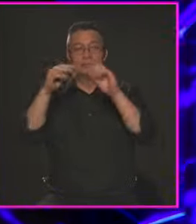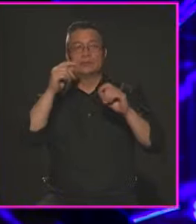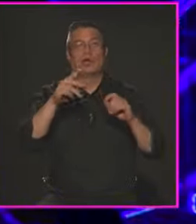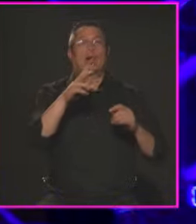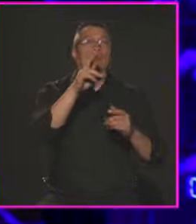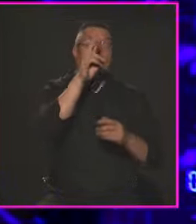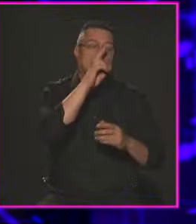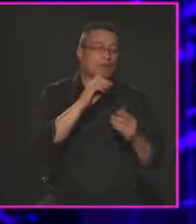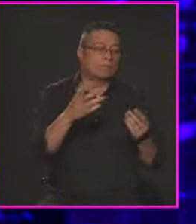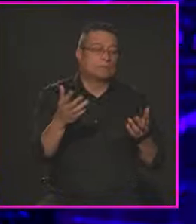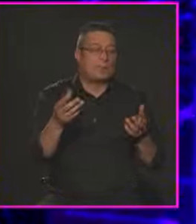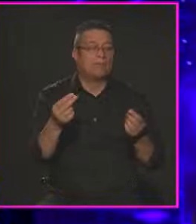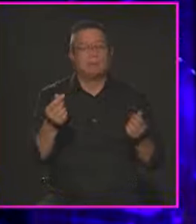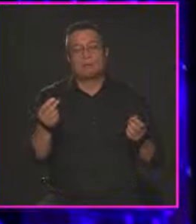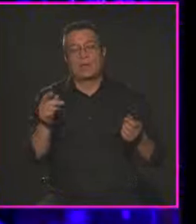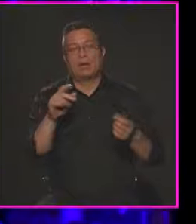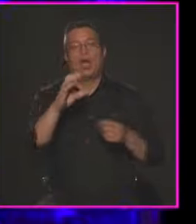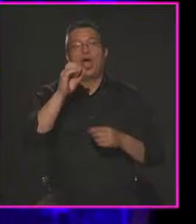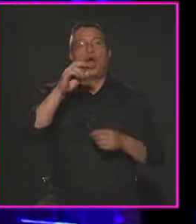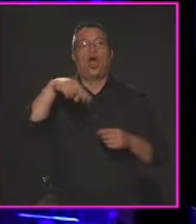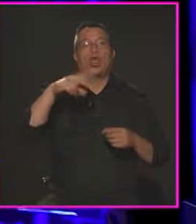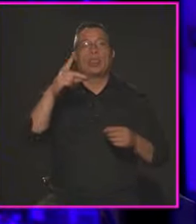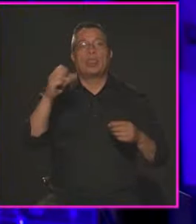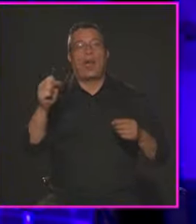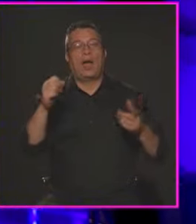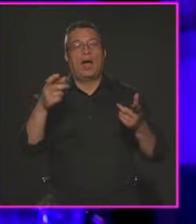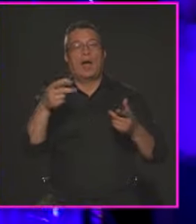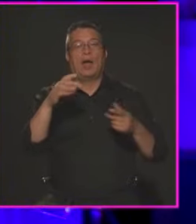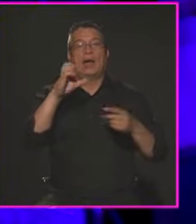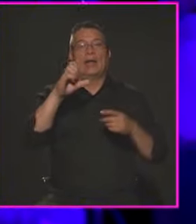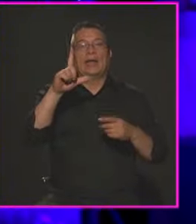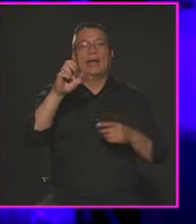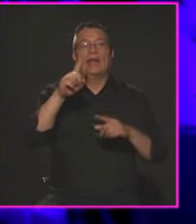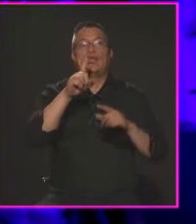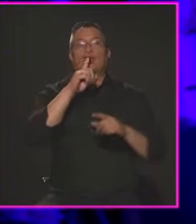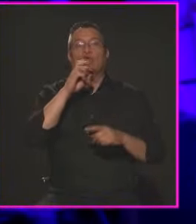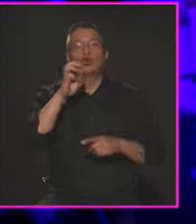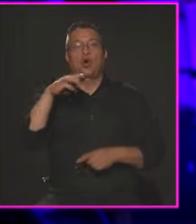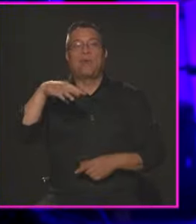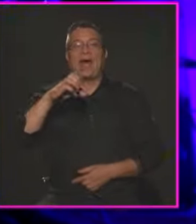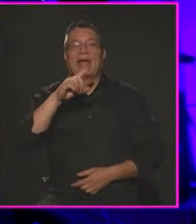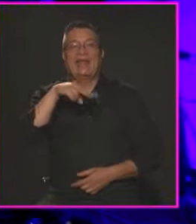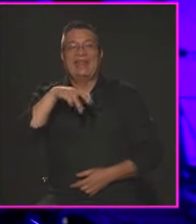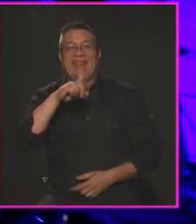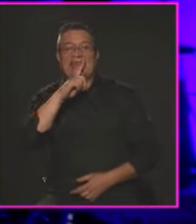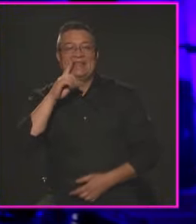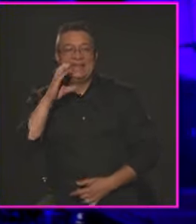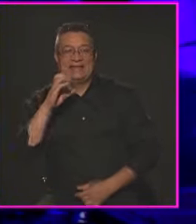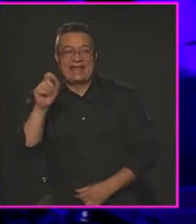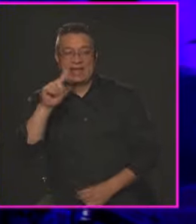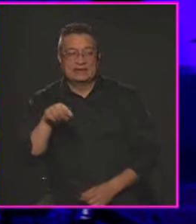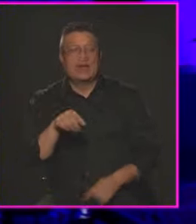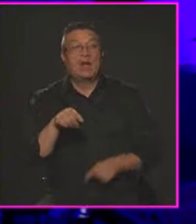by classical physics. So I want to say that even at that time, at the beginning of the 20th century,